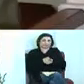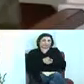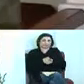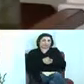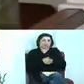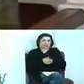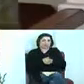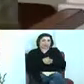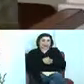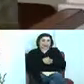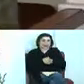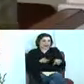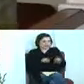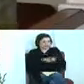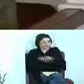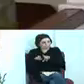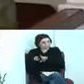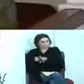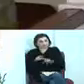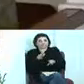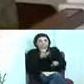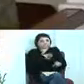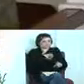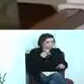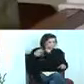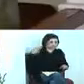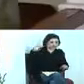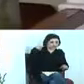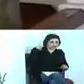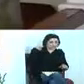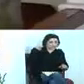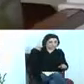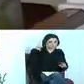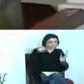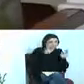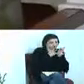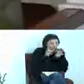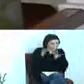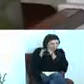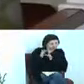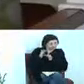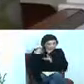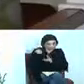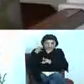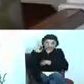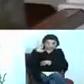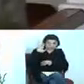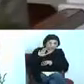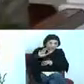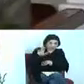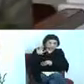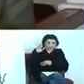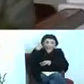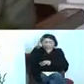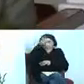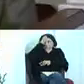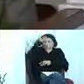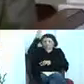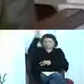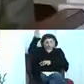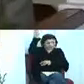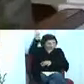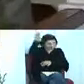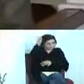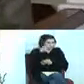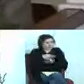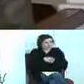Just as my boss, Jesus' boss, his father, had future